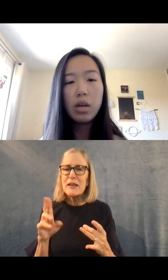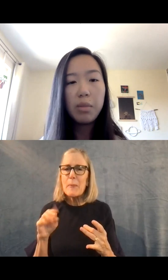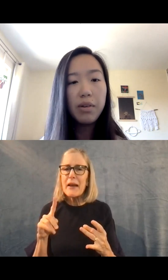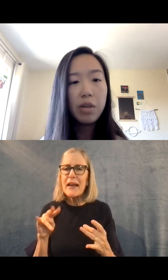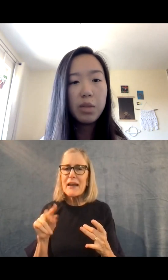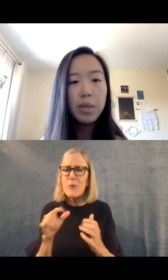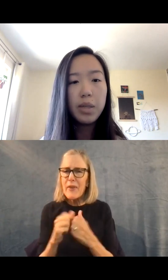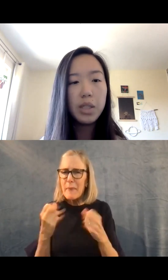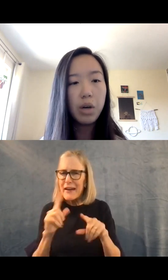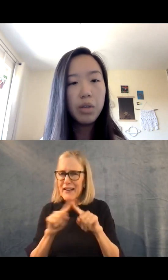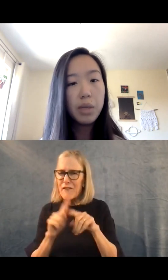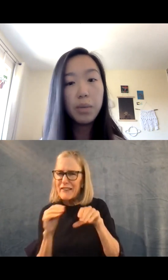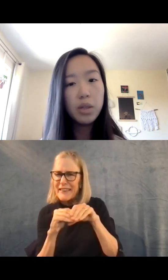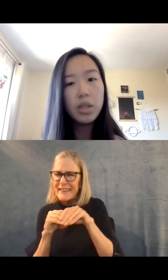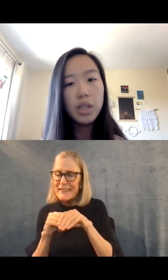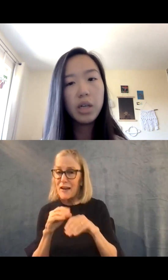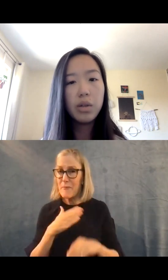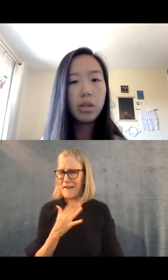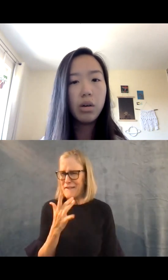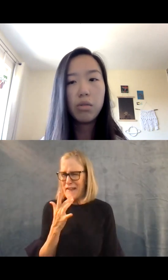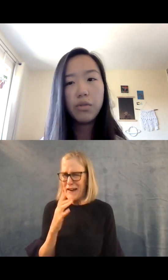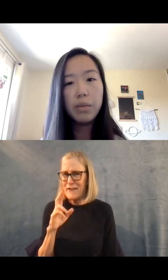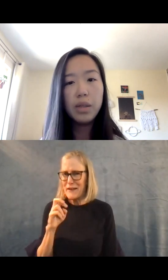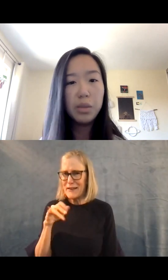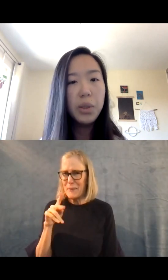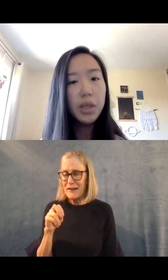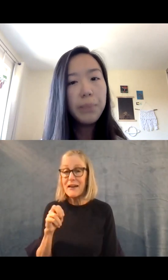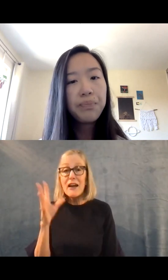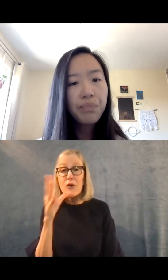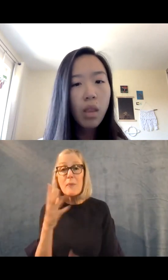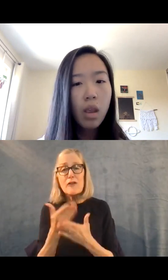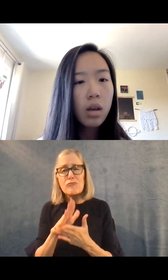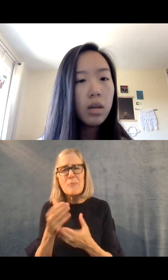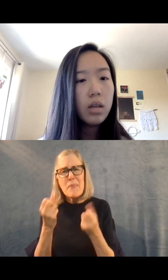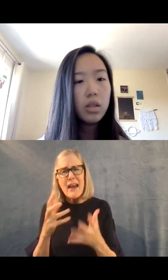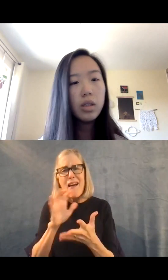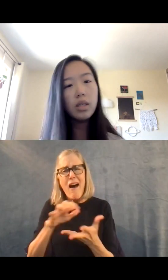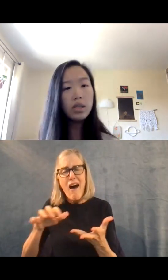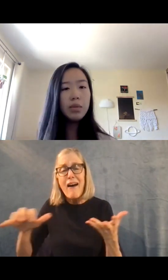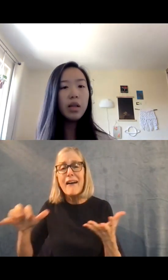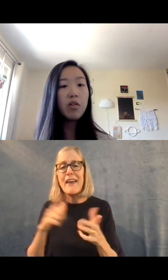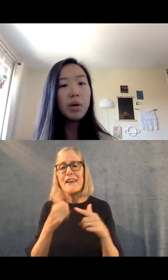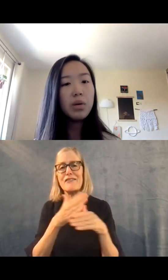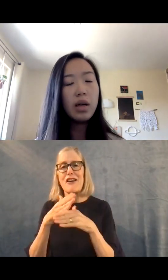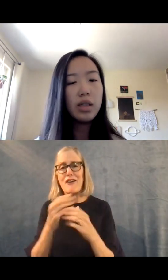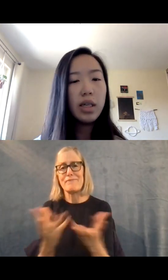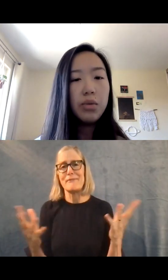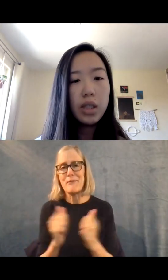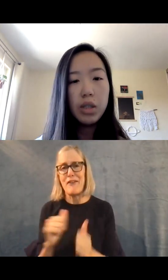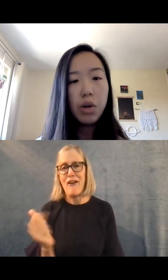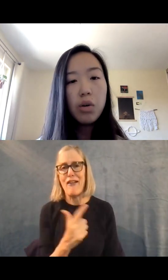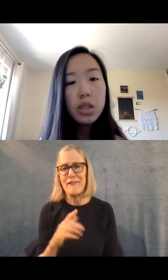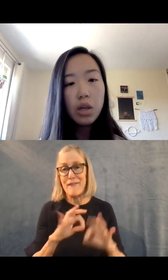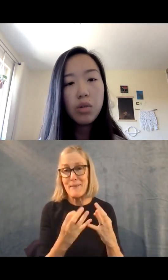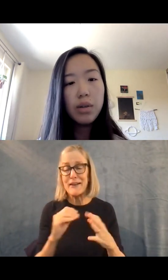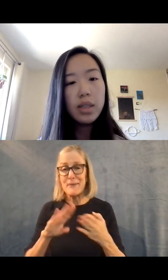this is kind of my favorite recipe. And she would always make a bunch and share it with all of her family and community. So then something that I remember as a kid was that